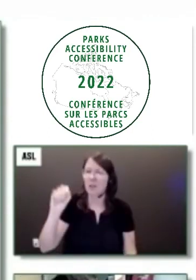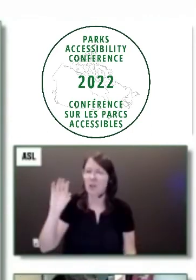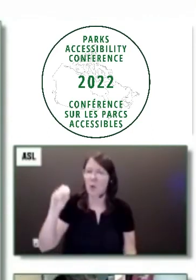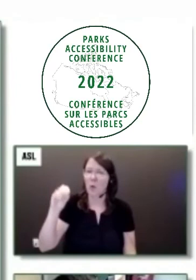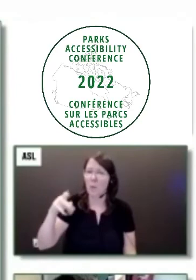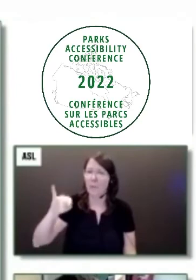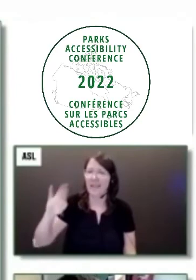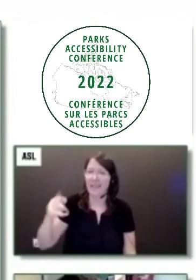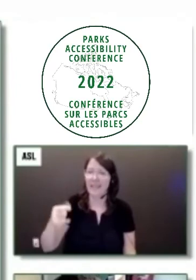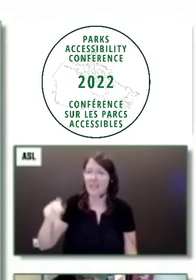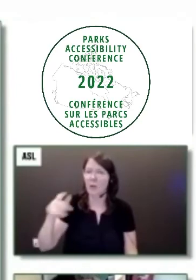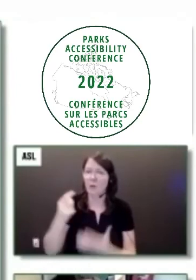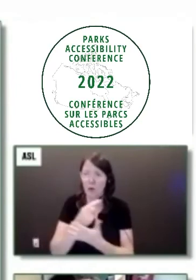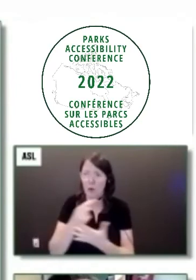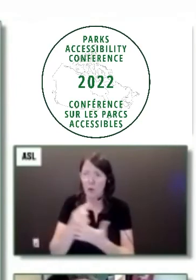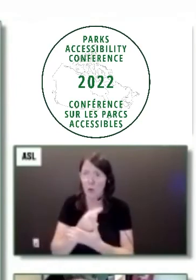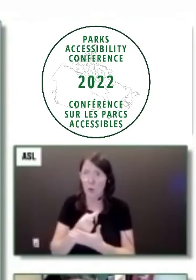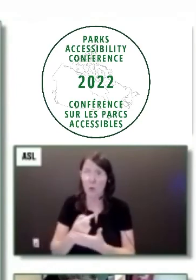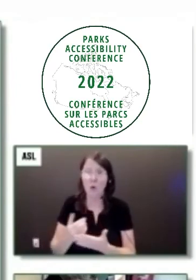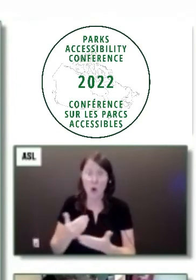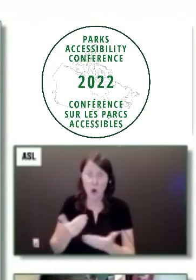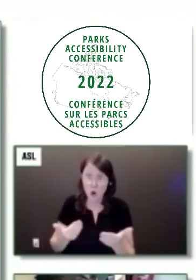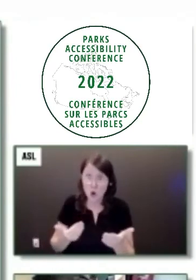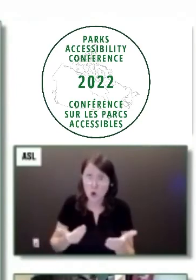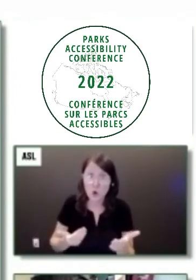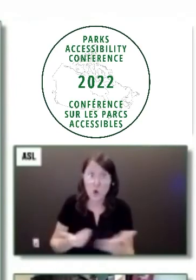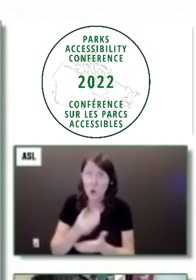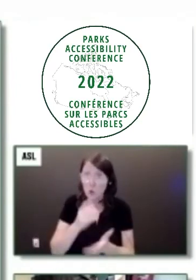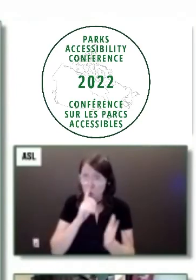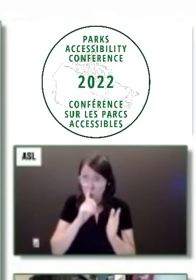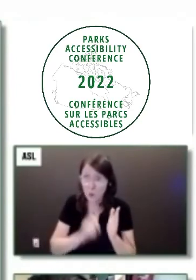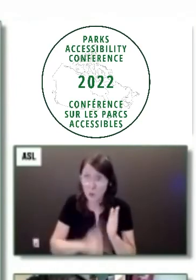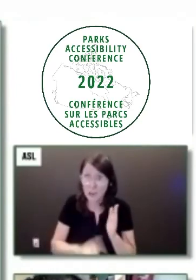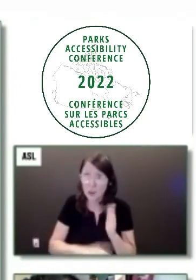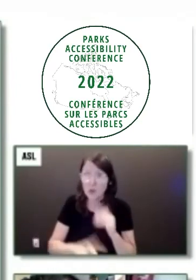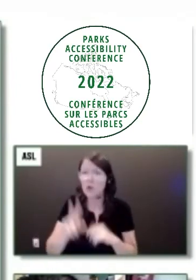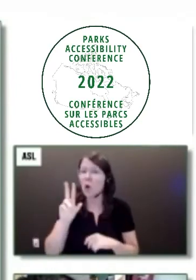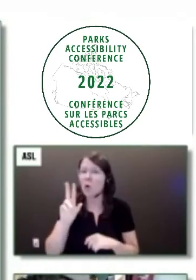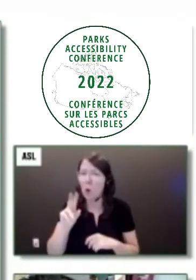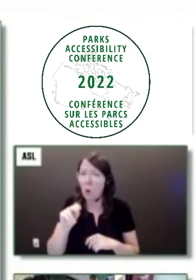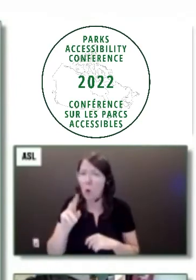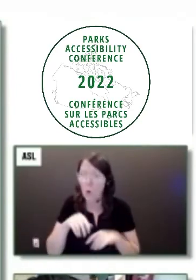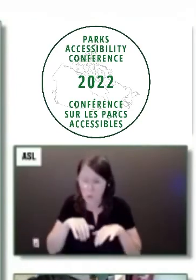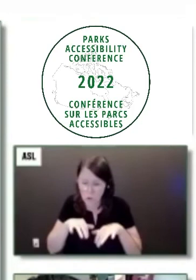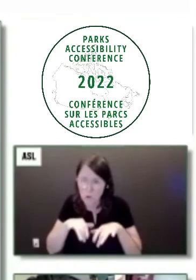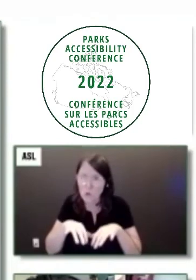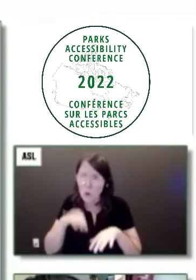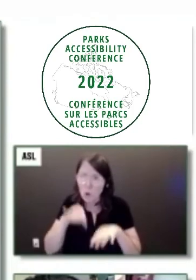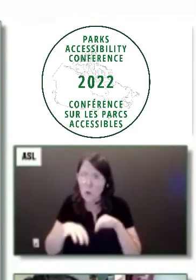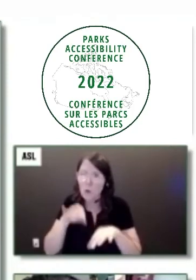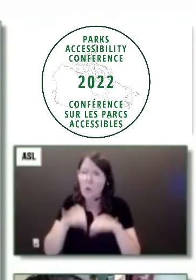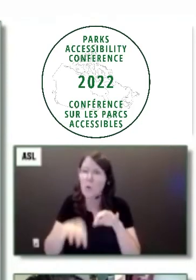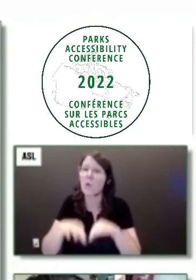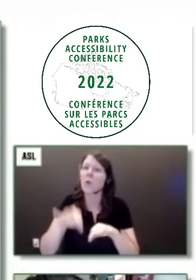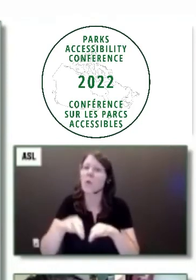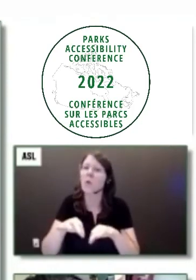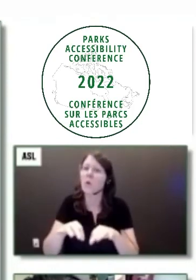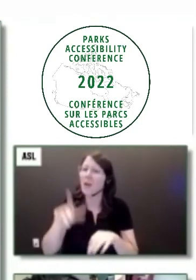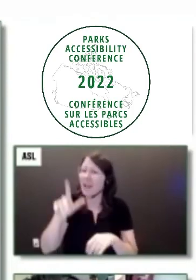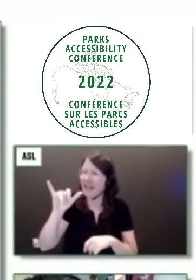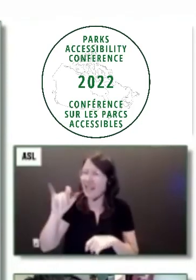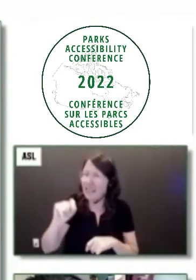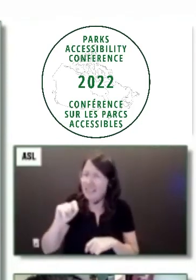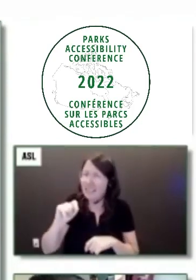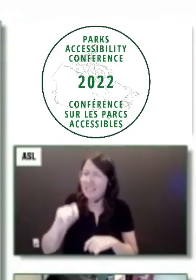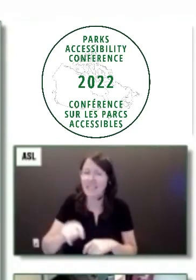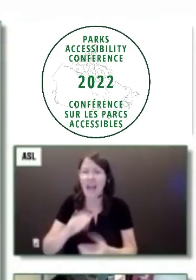primary data, but by looking at existing sources, in our case, academic research. And in a lot of ways, I would say